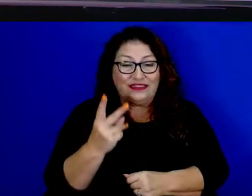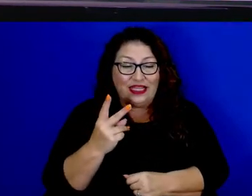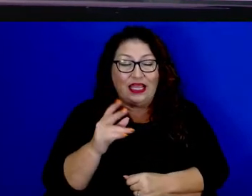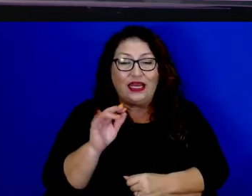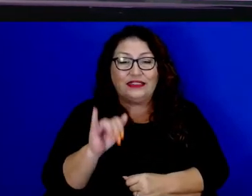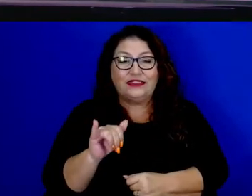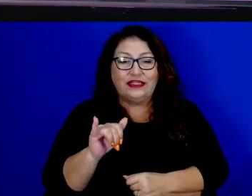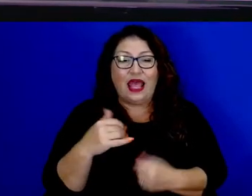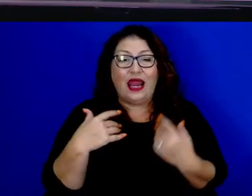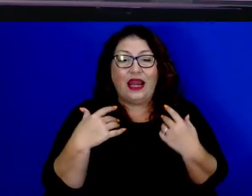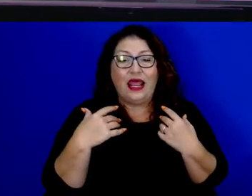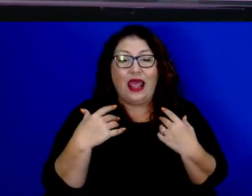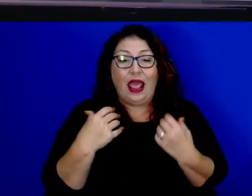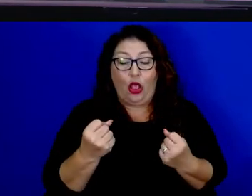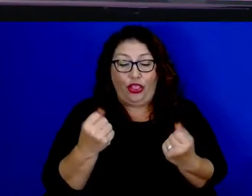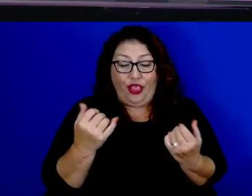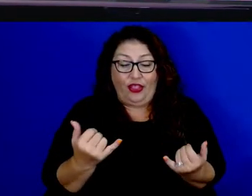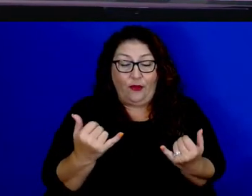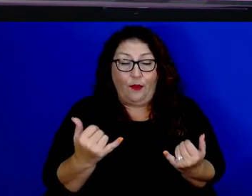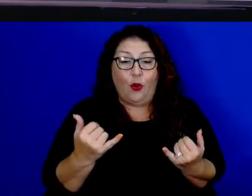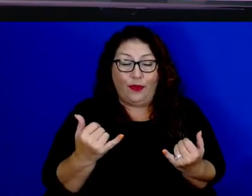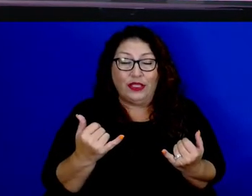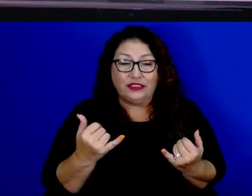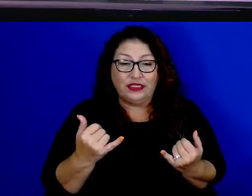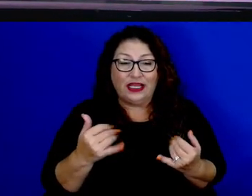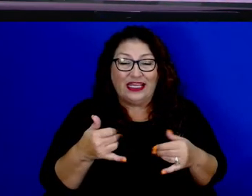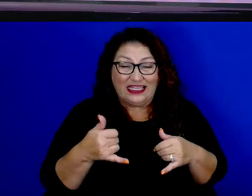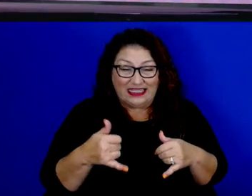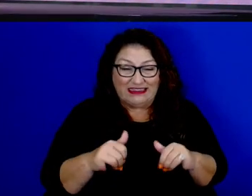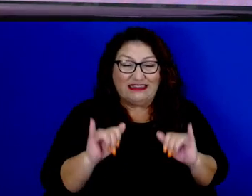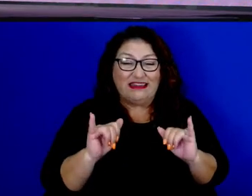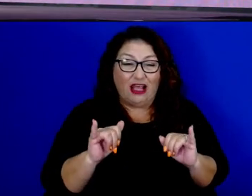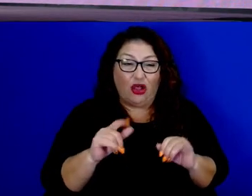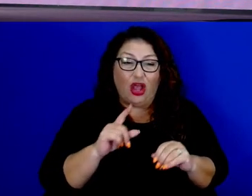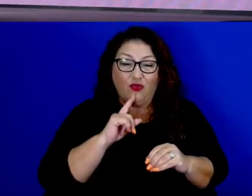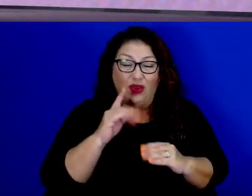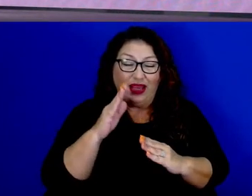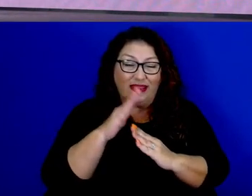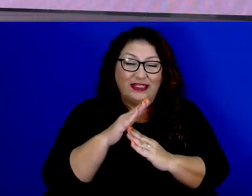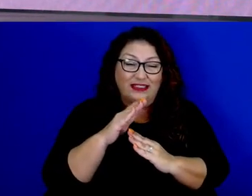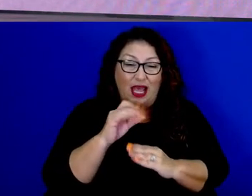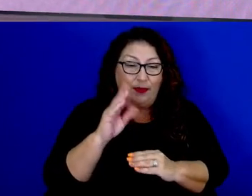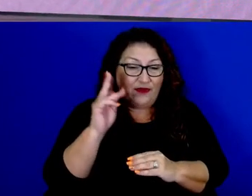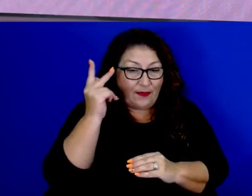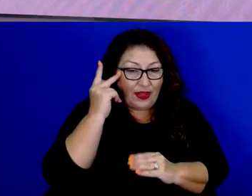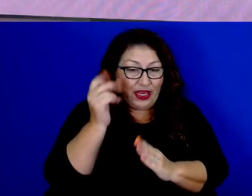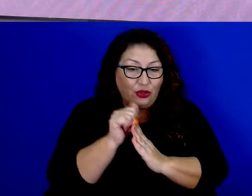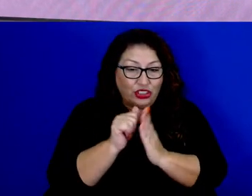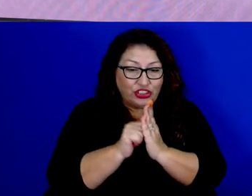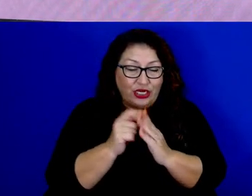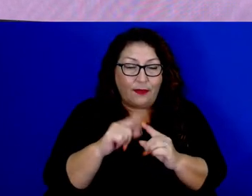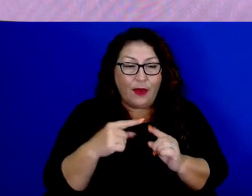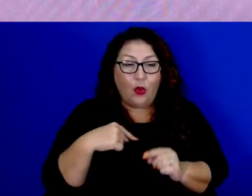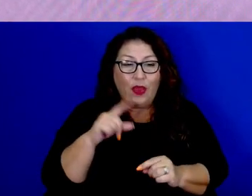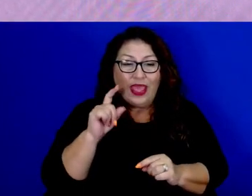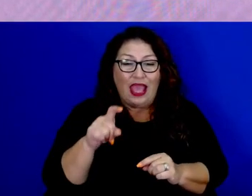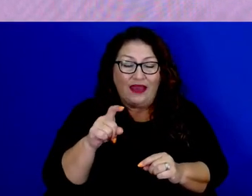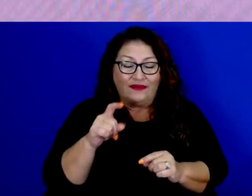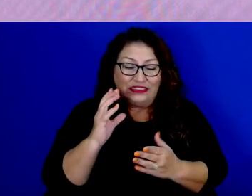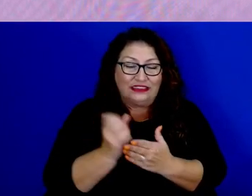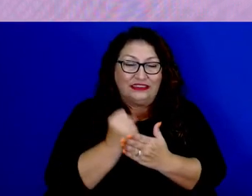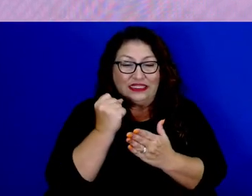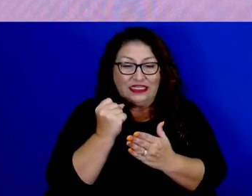moment is still and really at the top of the political agenda, but we have to seize the moment to